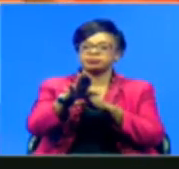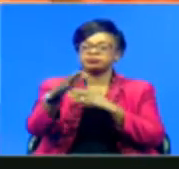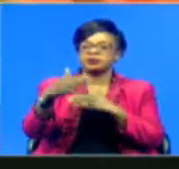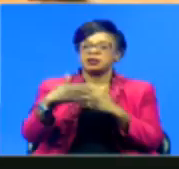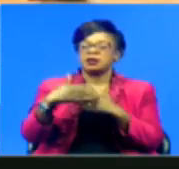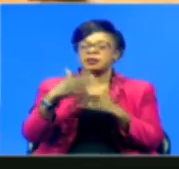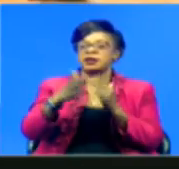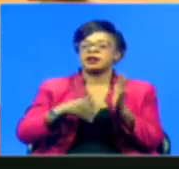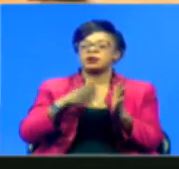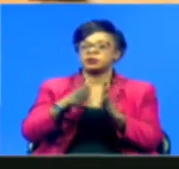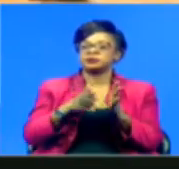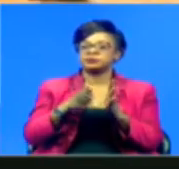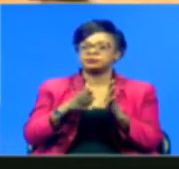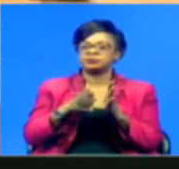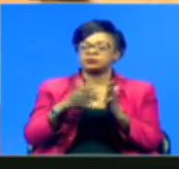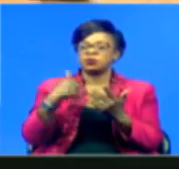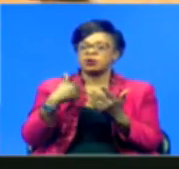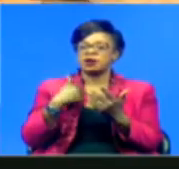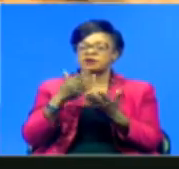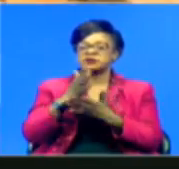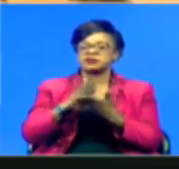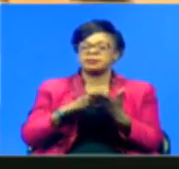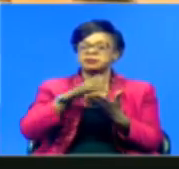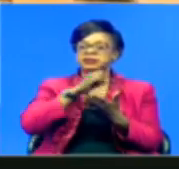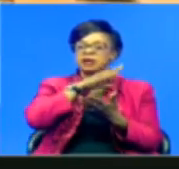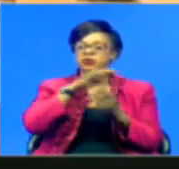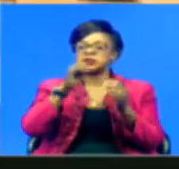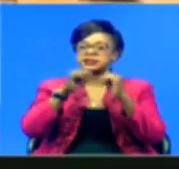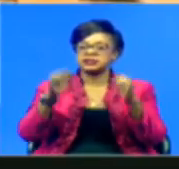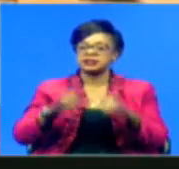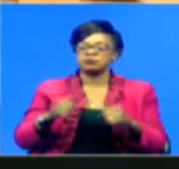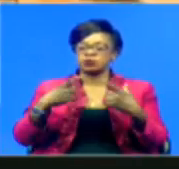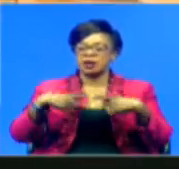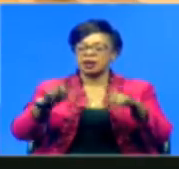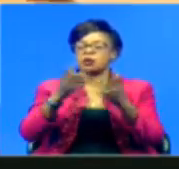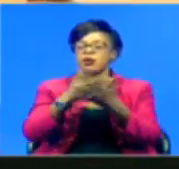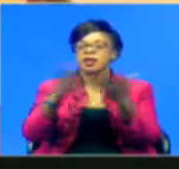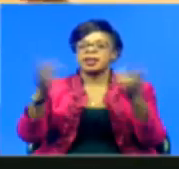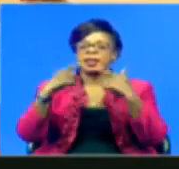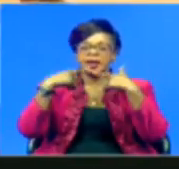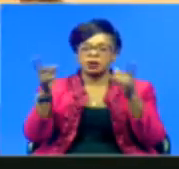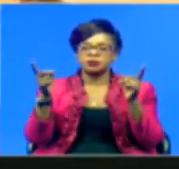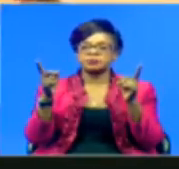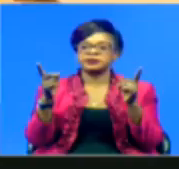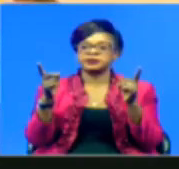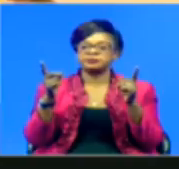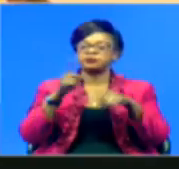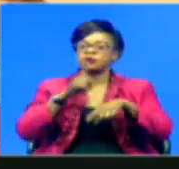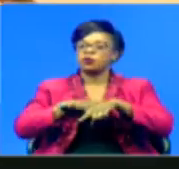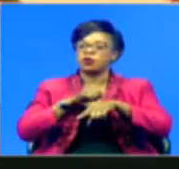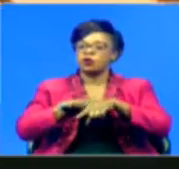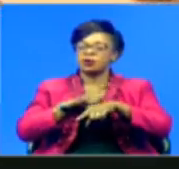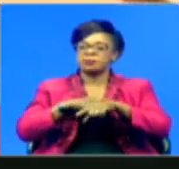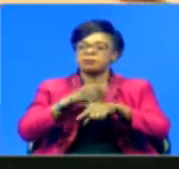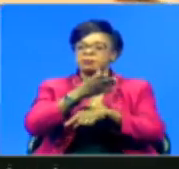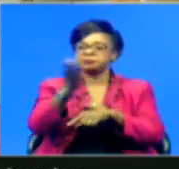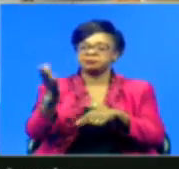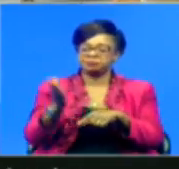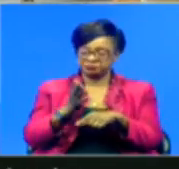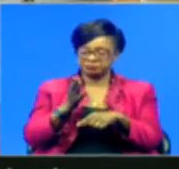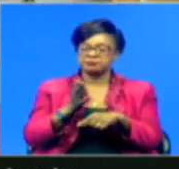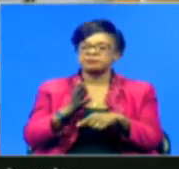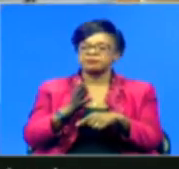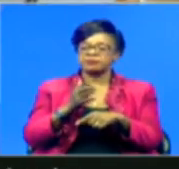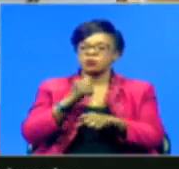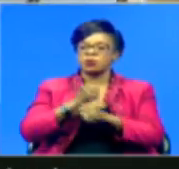track. There are sound systems to alert passengers on any new announcements. The clocks above the platform are real-time, and will